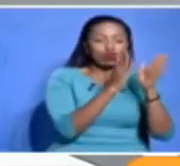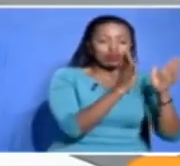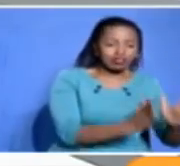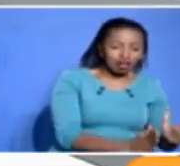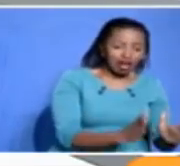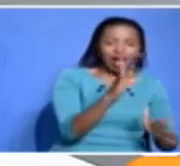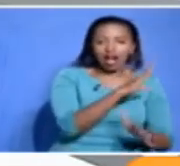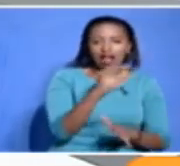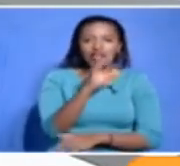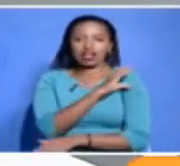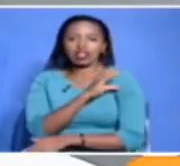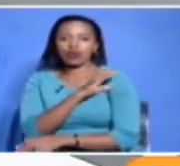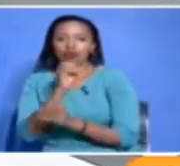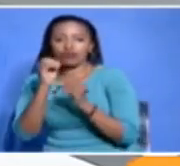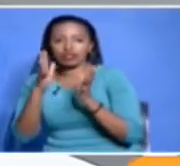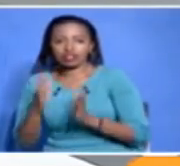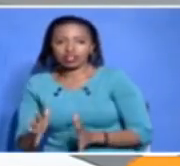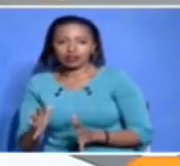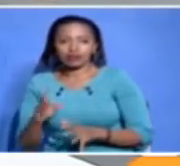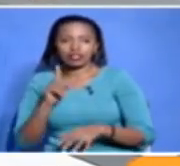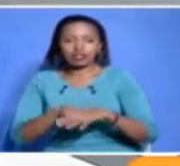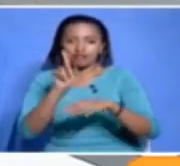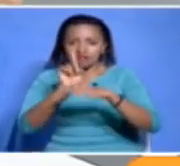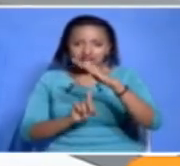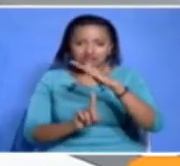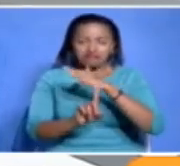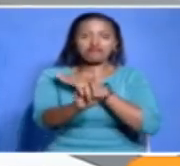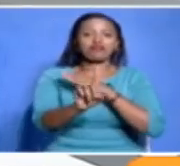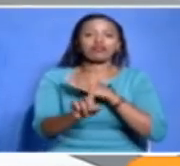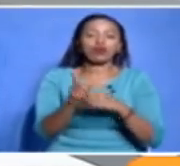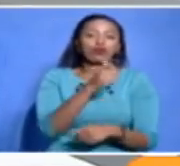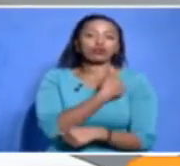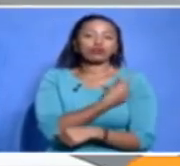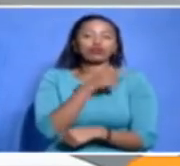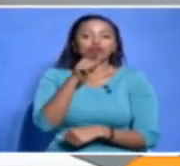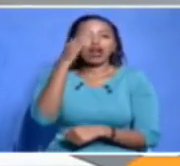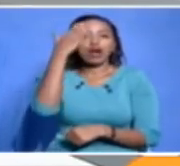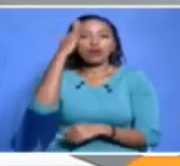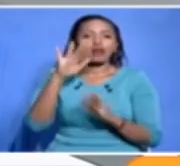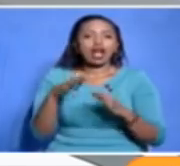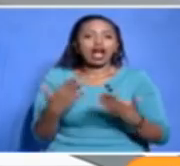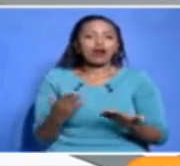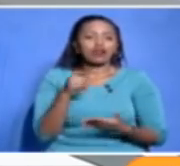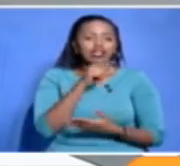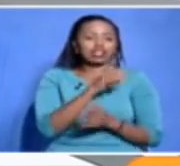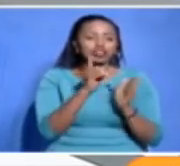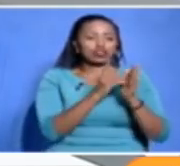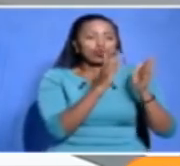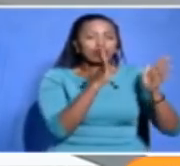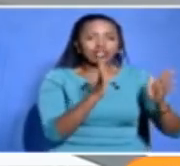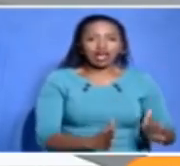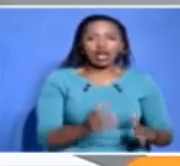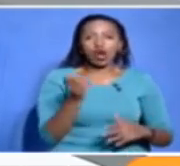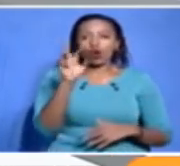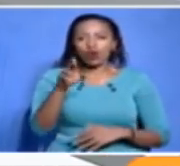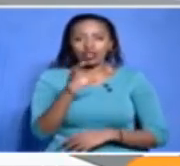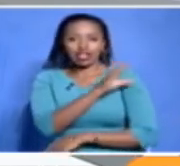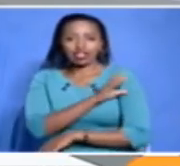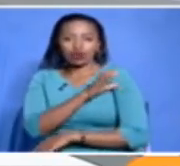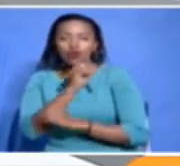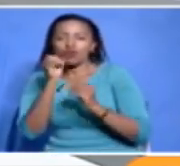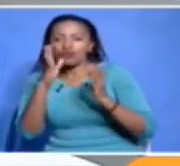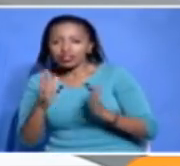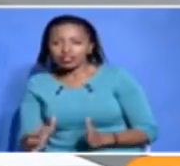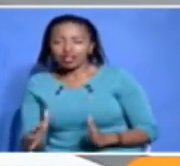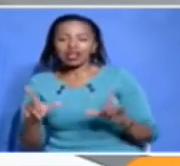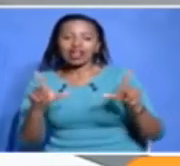clinical officer. Now, when you walk into a facility, how do you know that this doctor or clinical officer is licensed, is